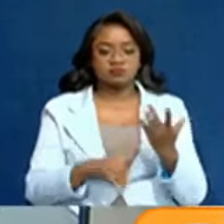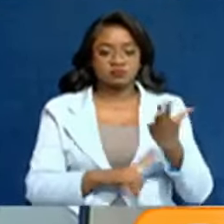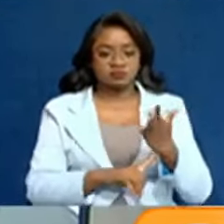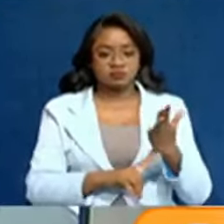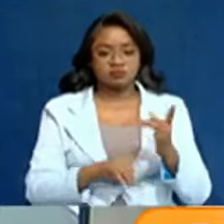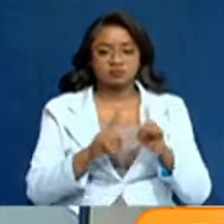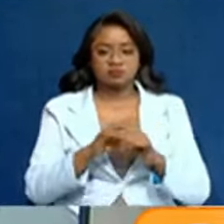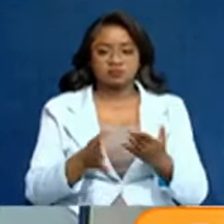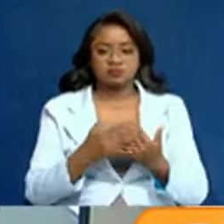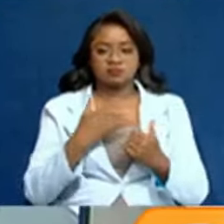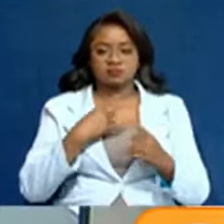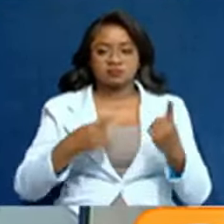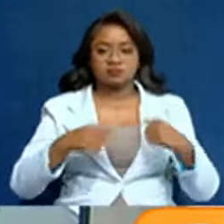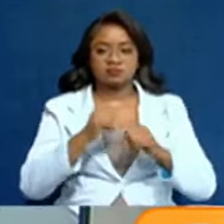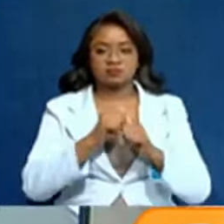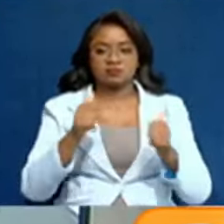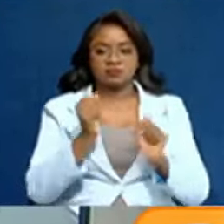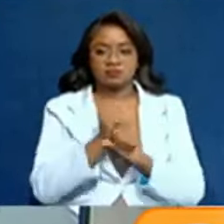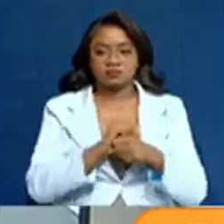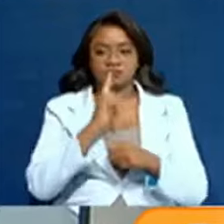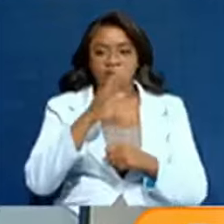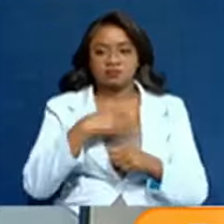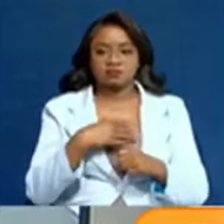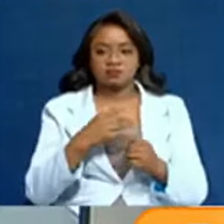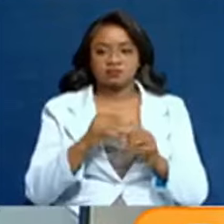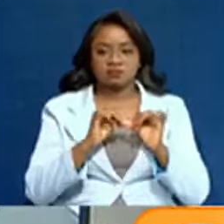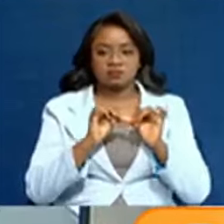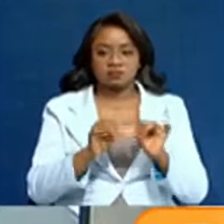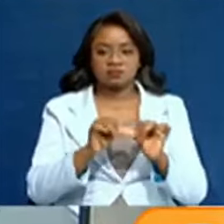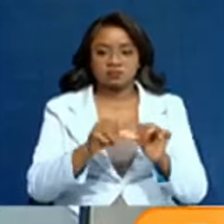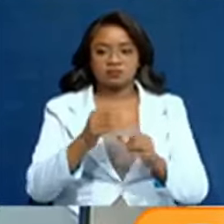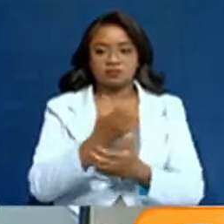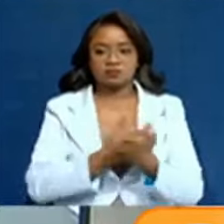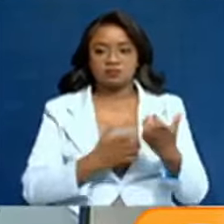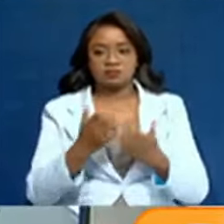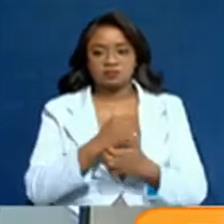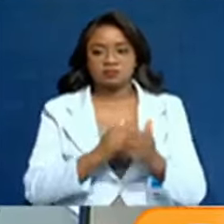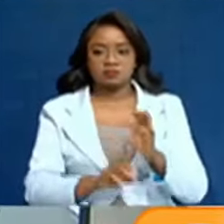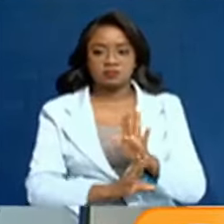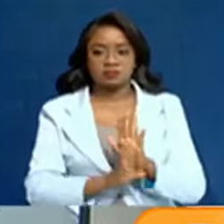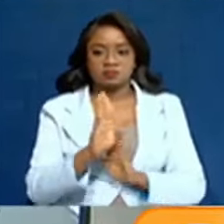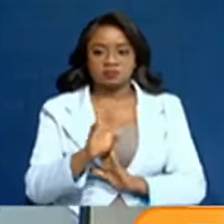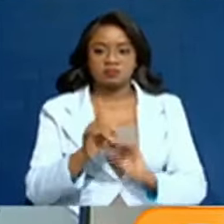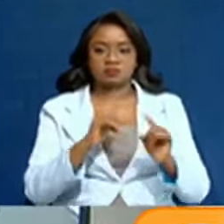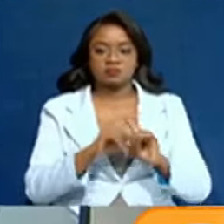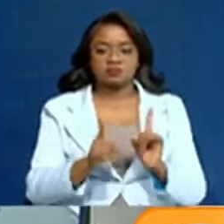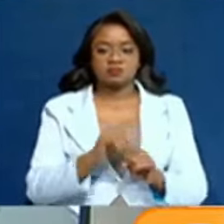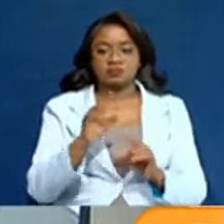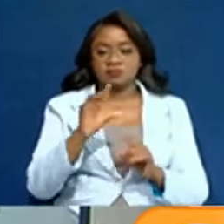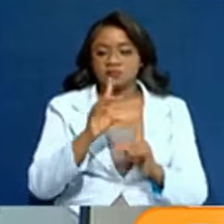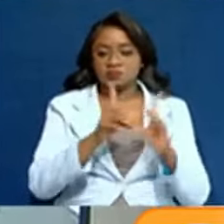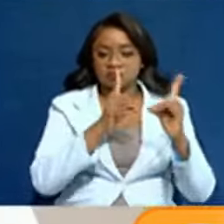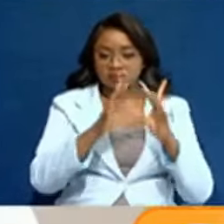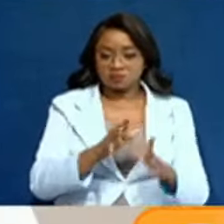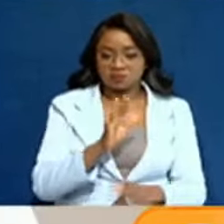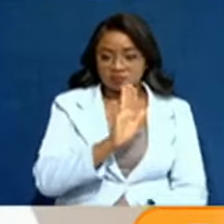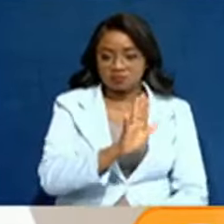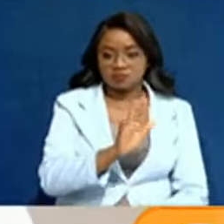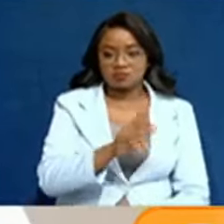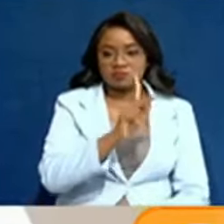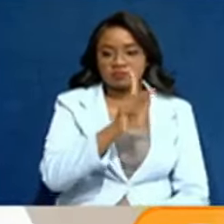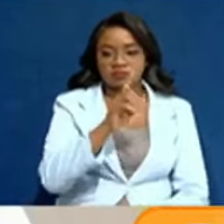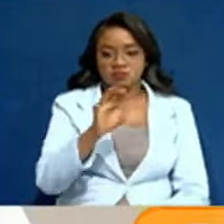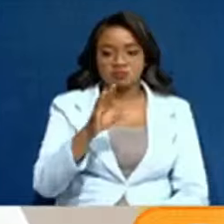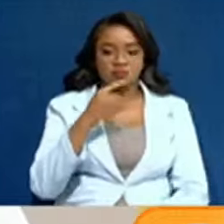and creating sustainable economic growth. According to Kennedy Wanderi, the Acting Director of Corporate Services, Kenya is committed